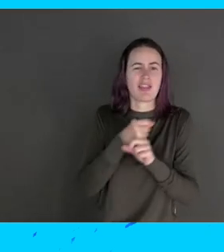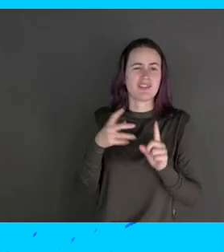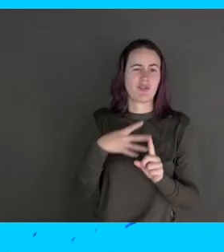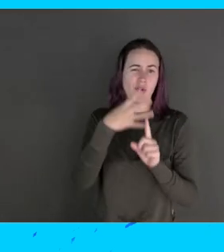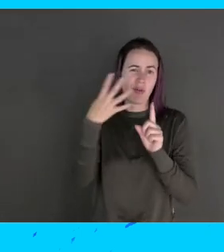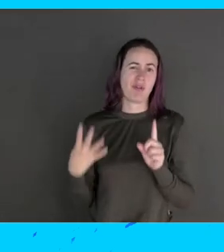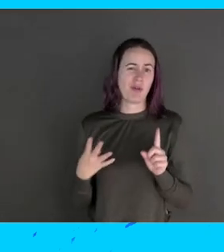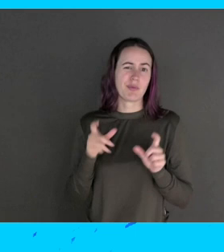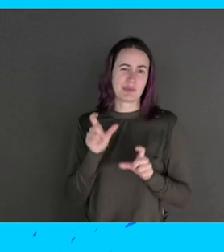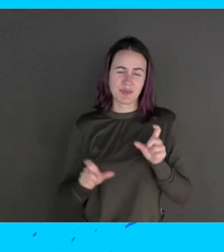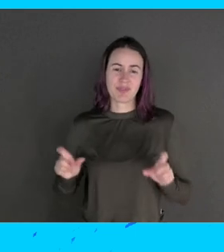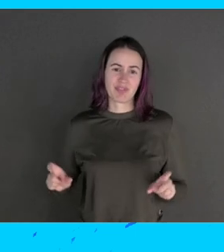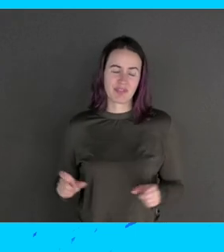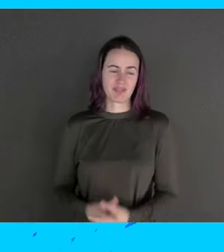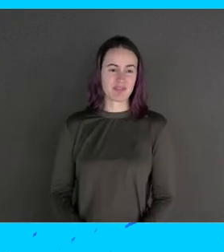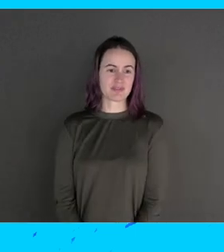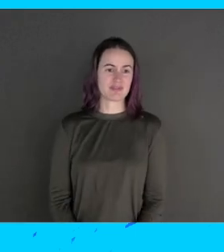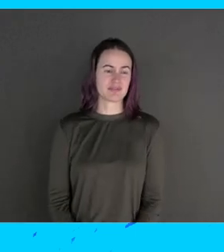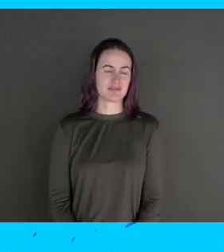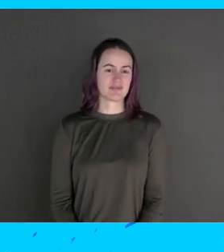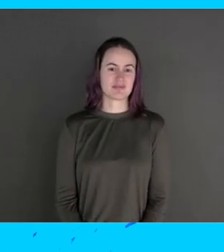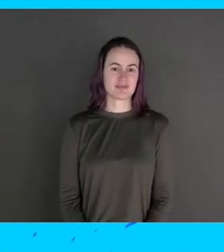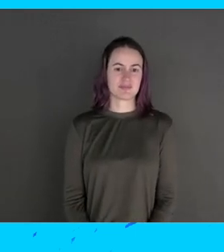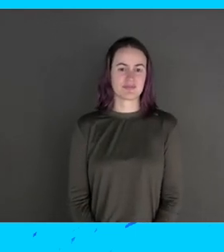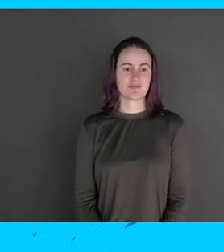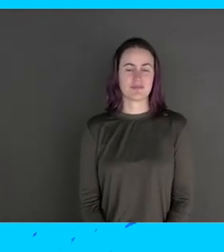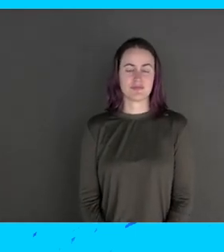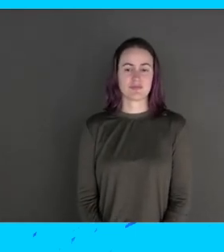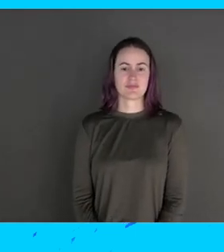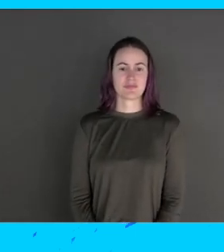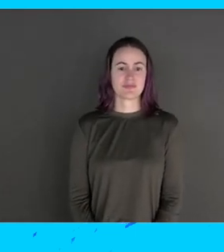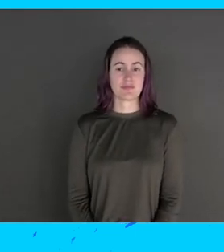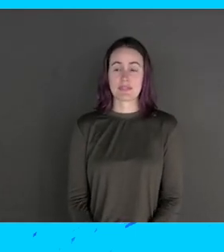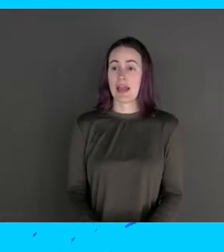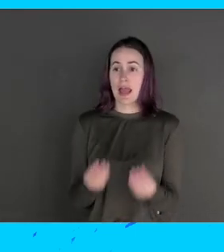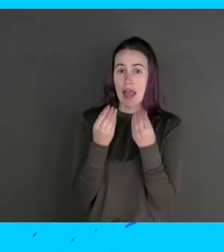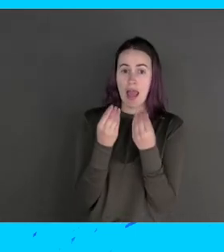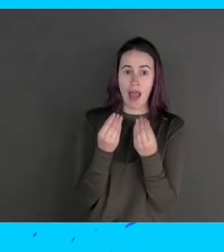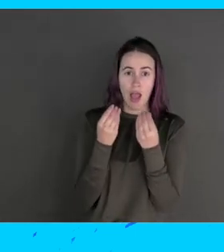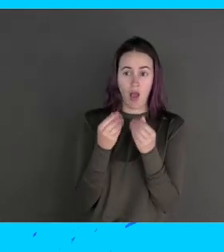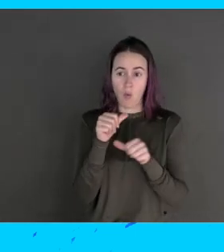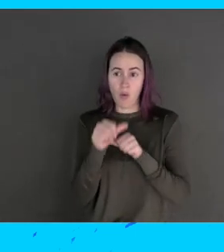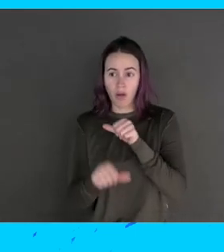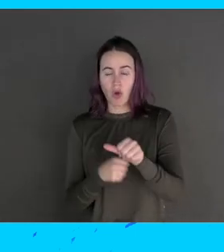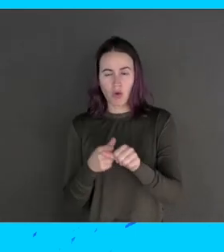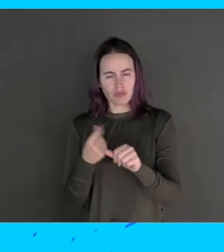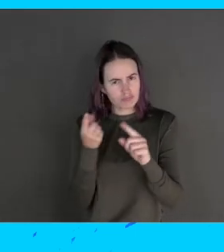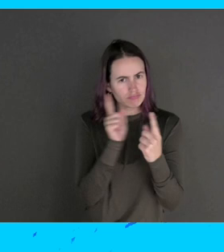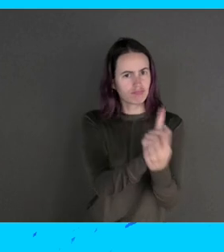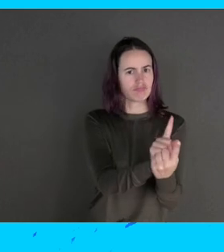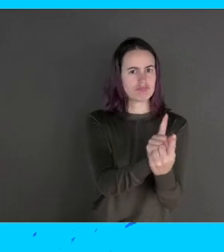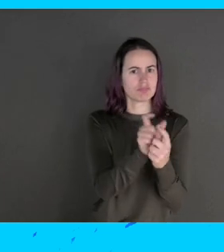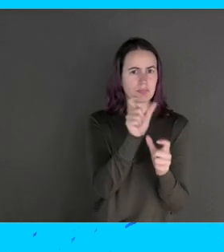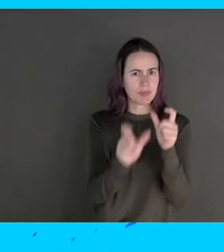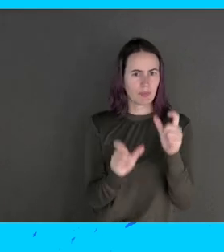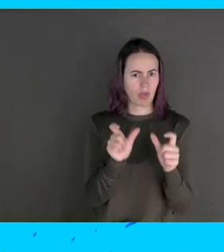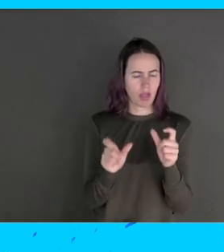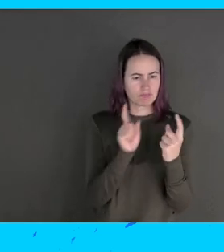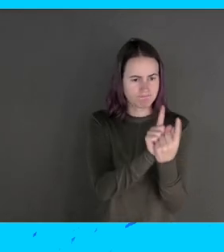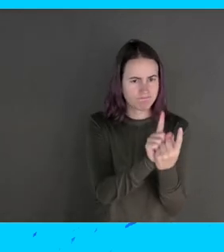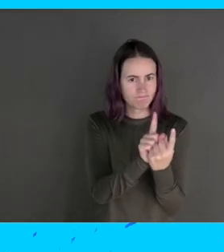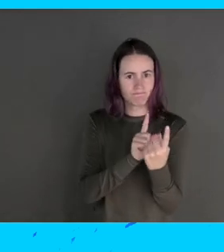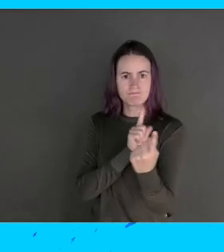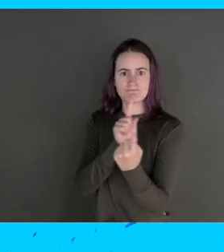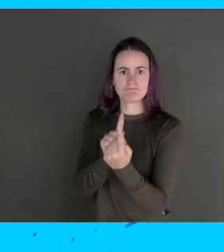LGBTQIA+ people. And the best way is talk directly to people. We have a strategy to